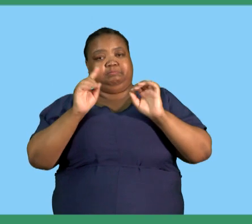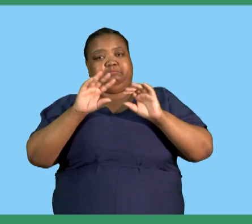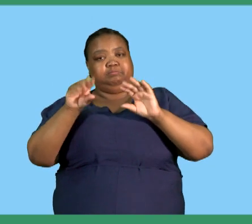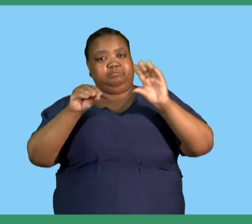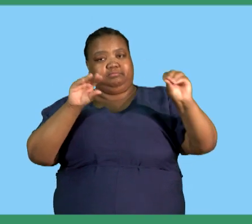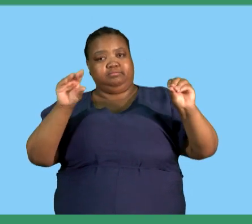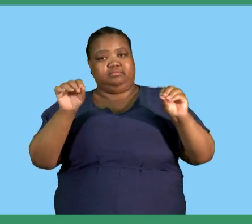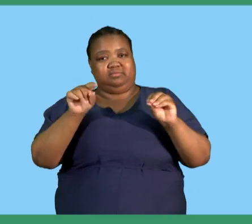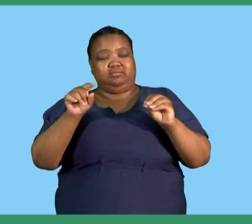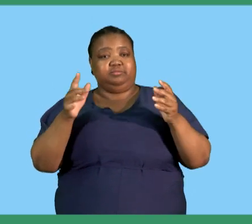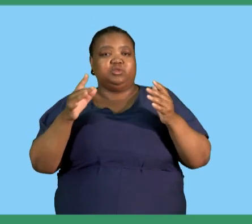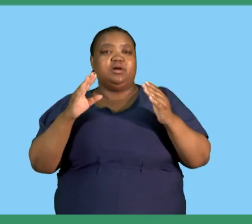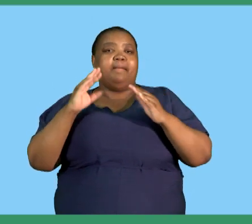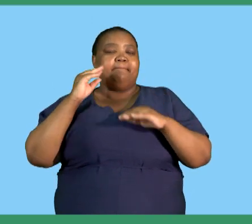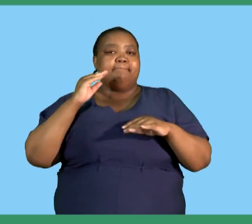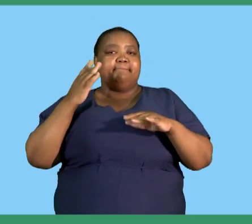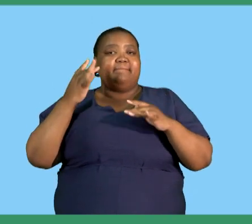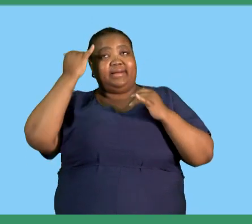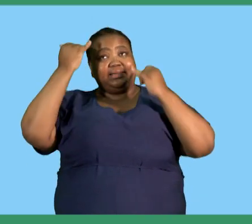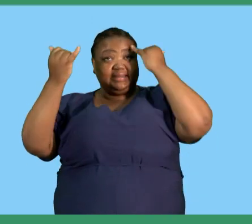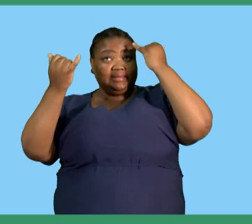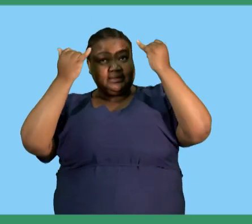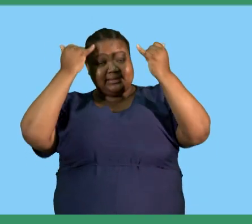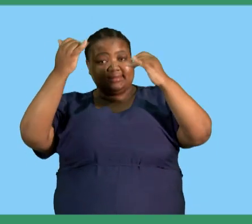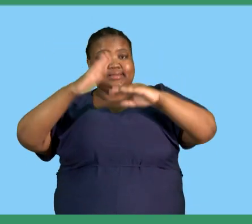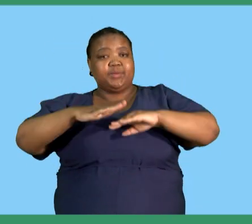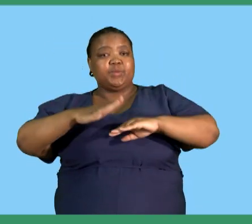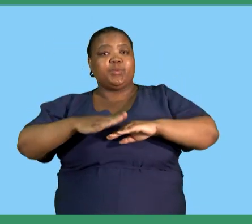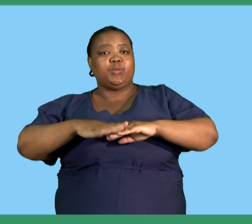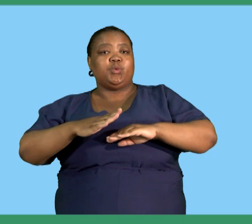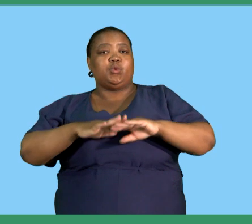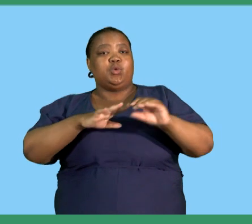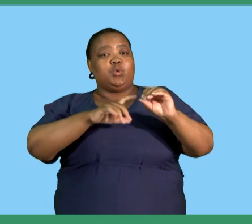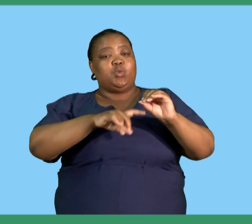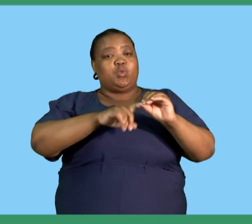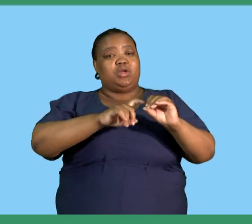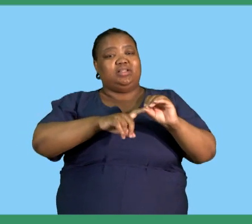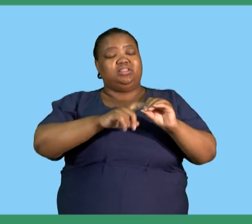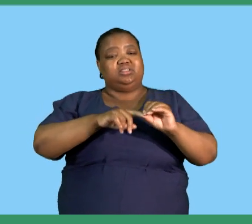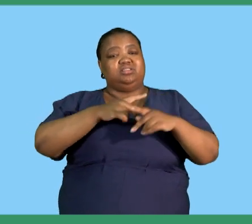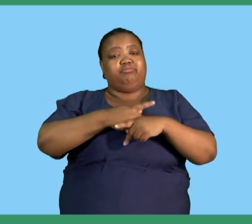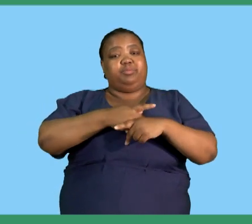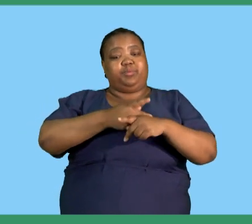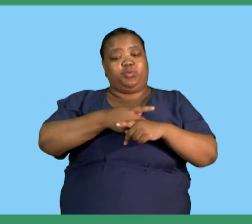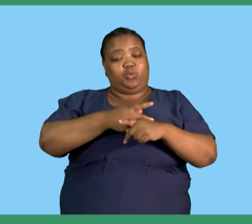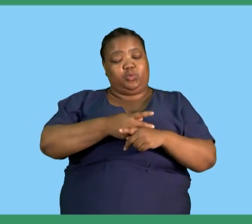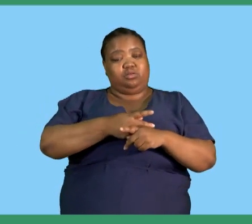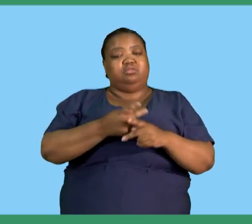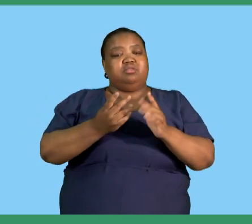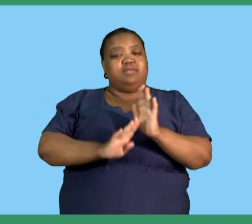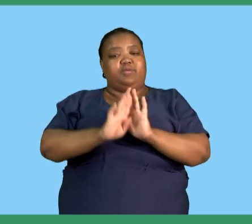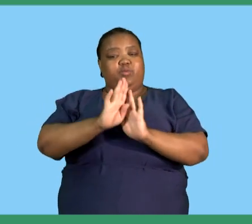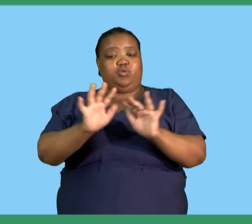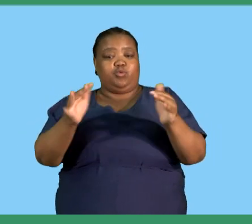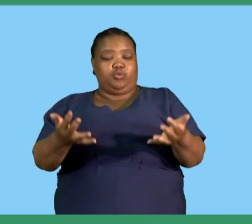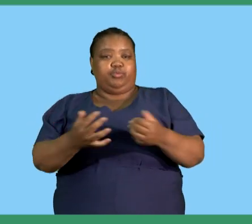panel members to do what? To provide further input or ideas on how to improve the quality of products after they